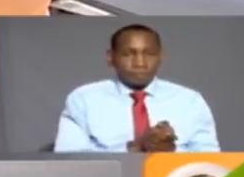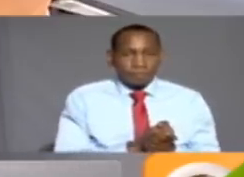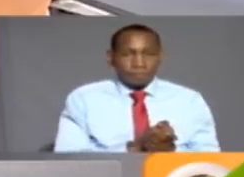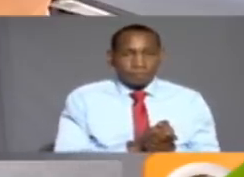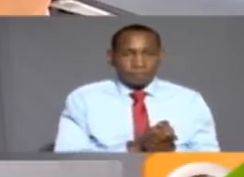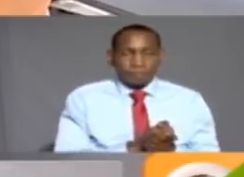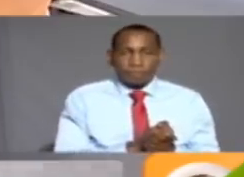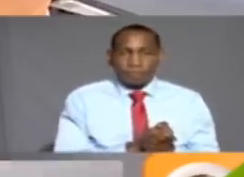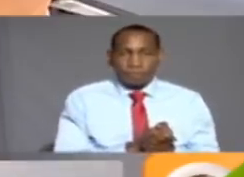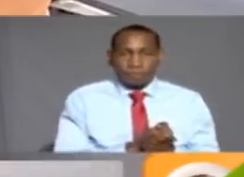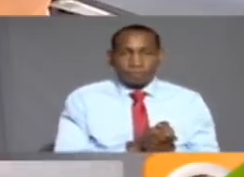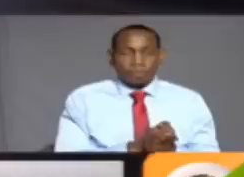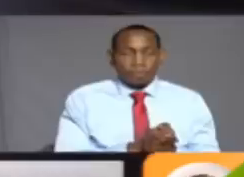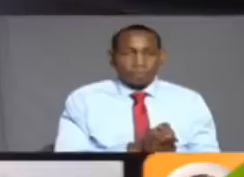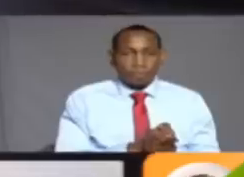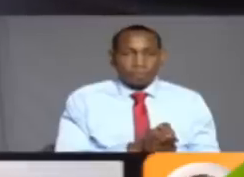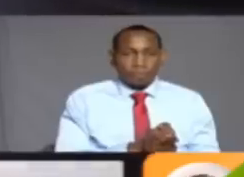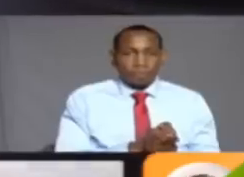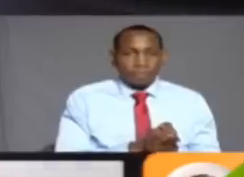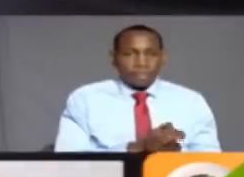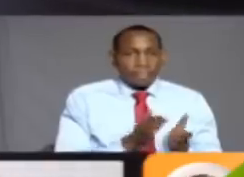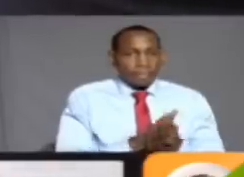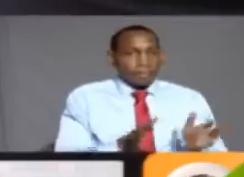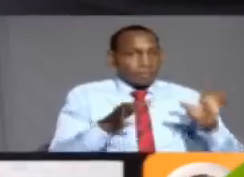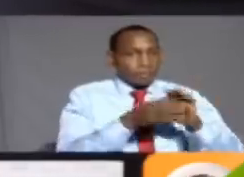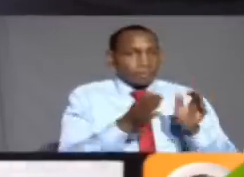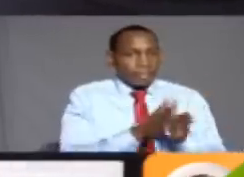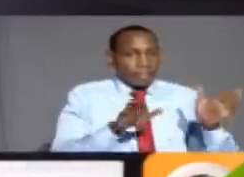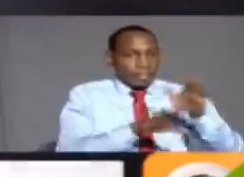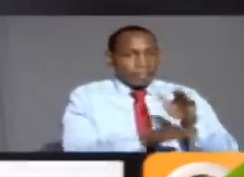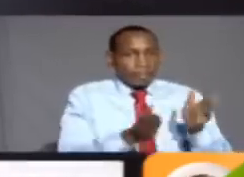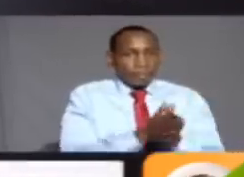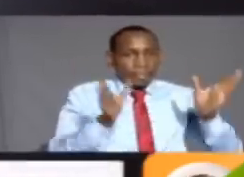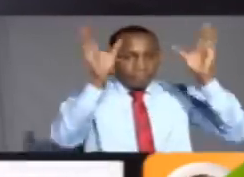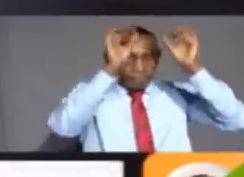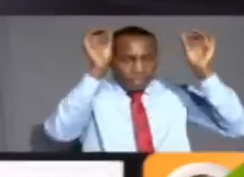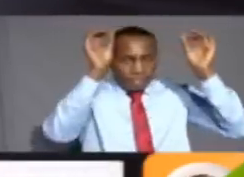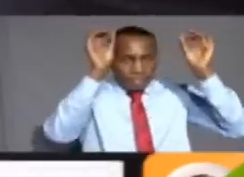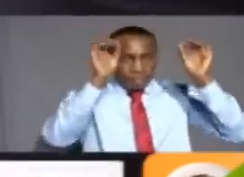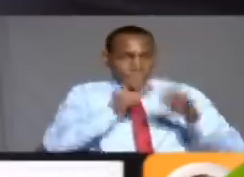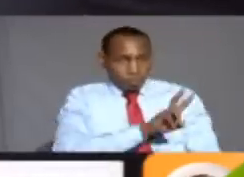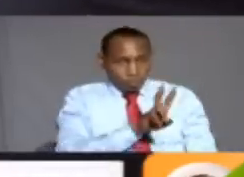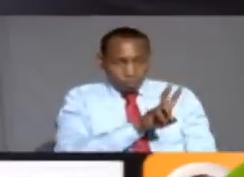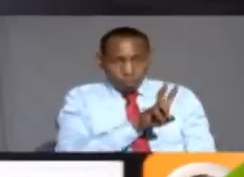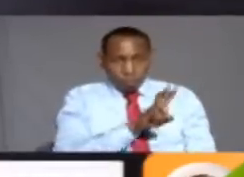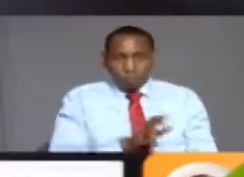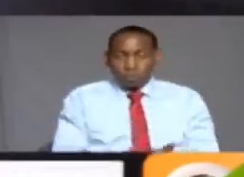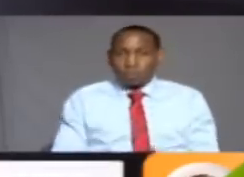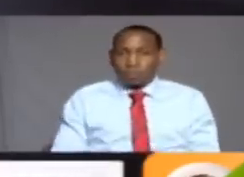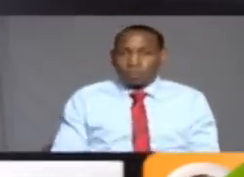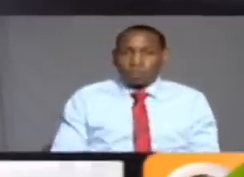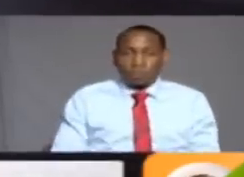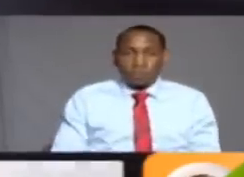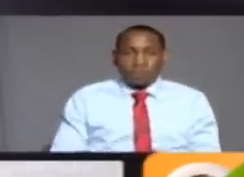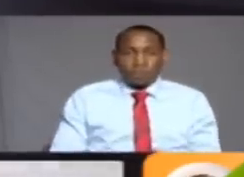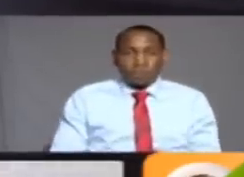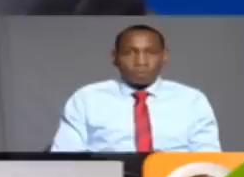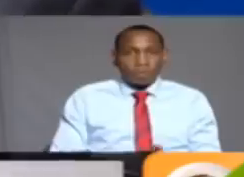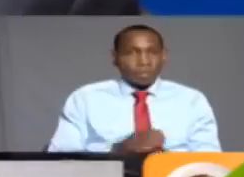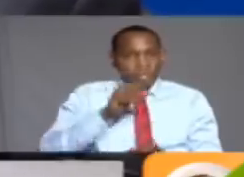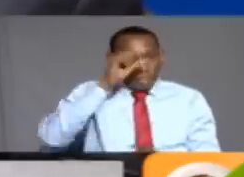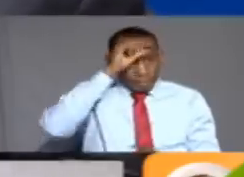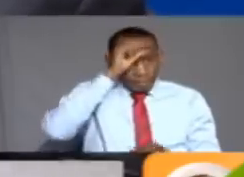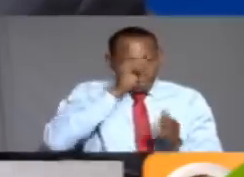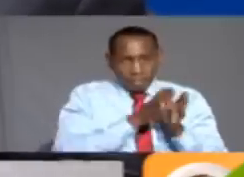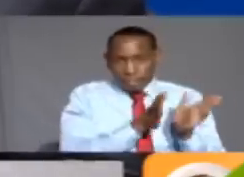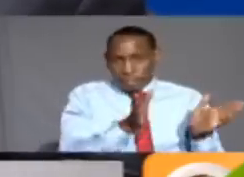very much owned by the deputy as much as it is owned by the president. Let me tell you something interesting. It's not really about owning it by the president. Moses Kuria and the government in totality. Mheshimiwa